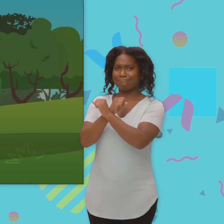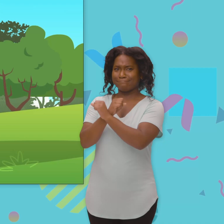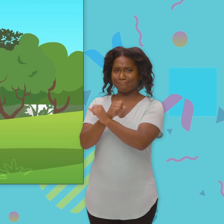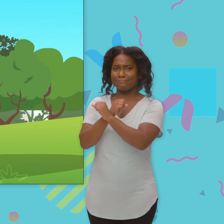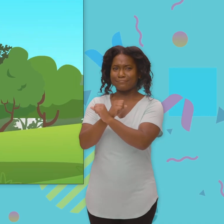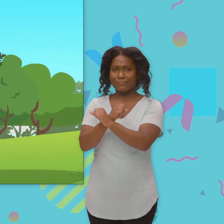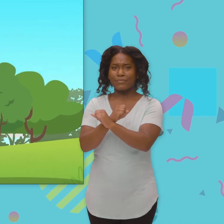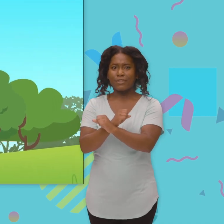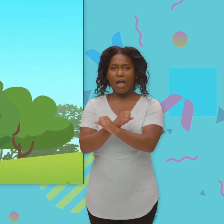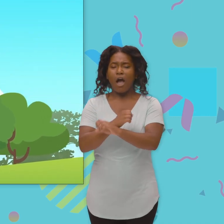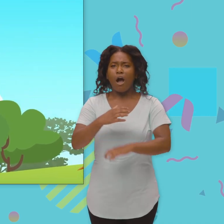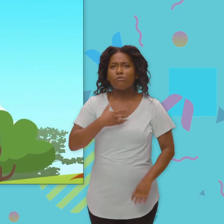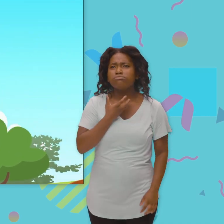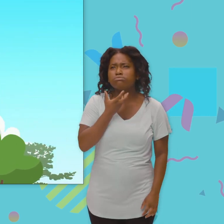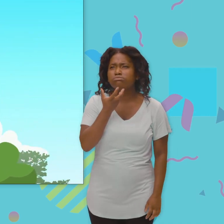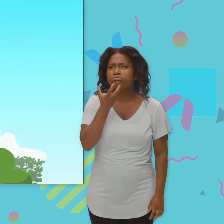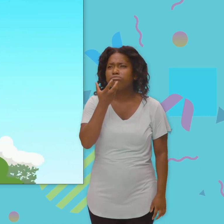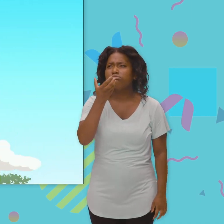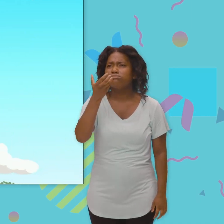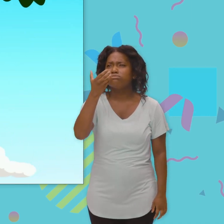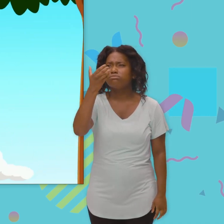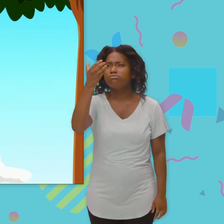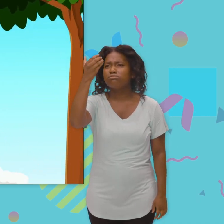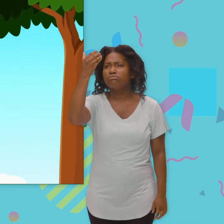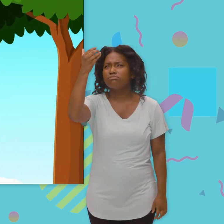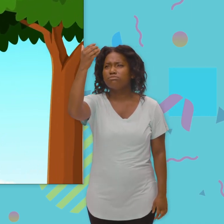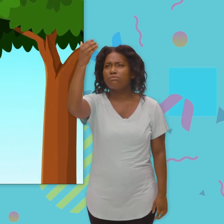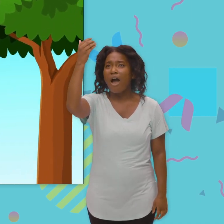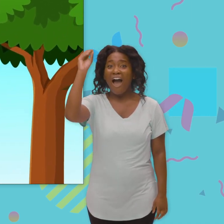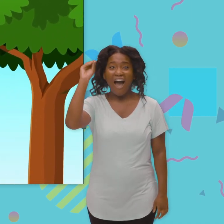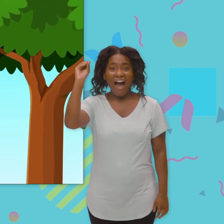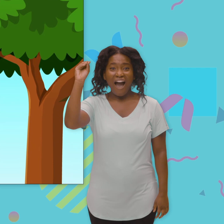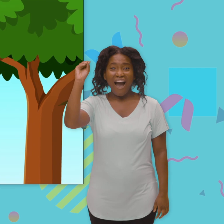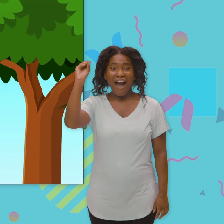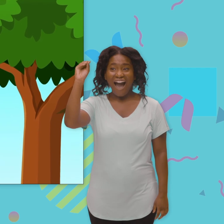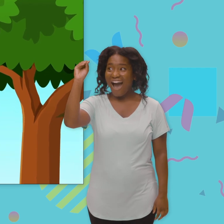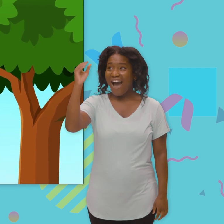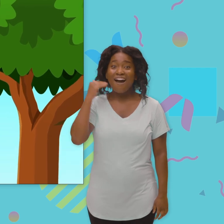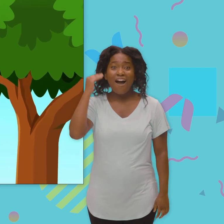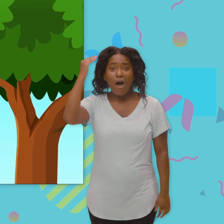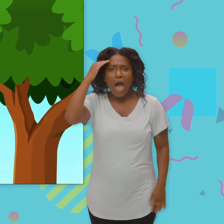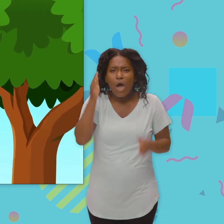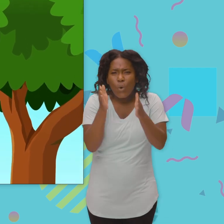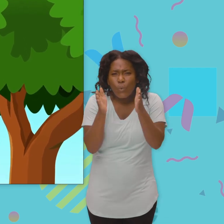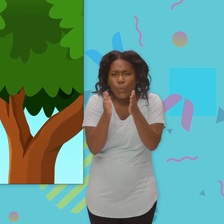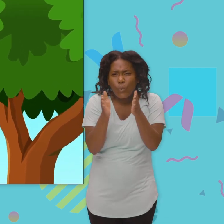The Brachiosaurus had a really long neck and at the end was an itty-bitty